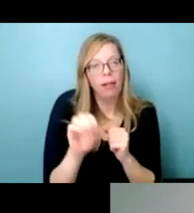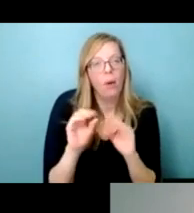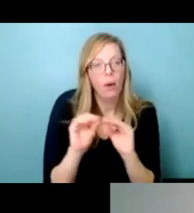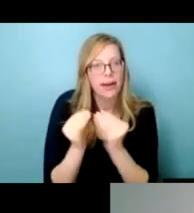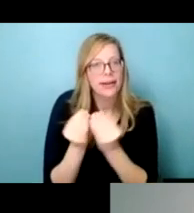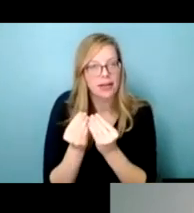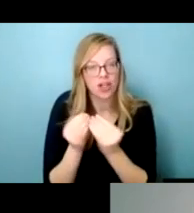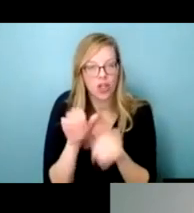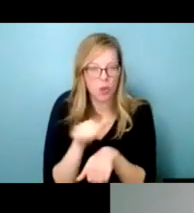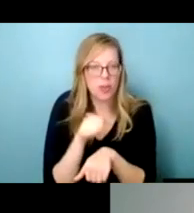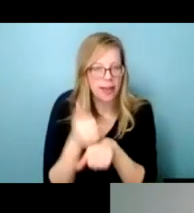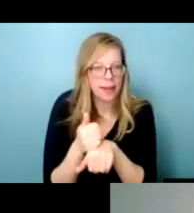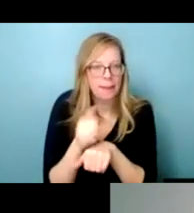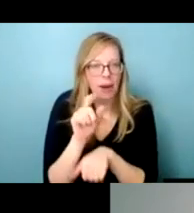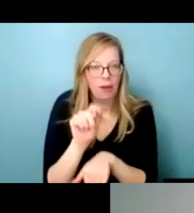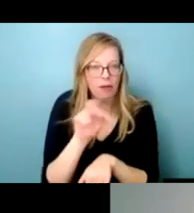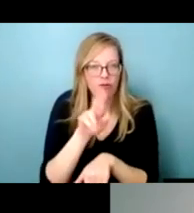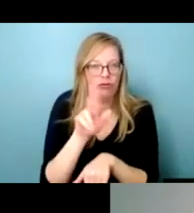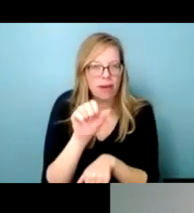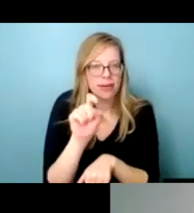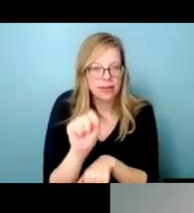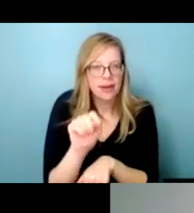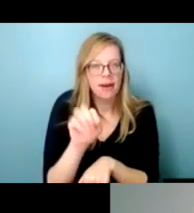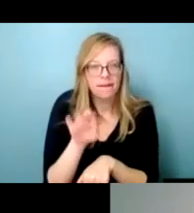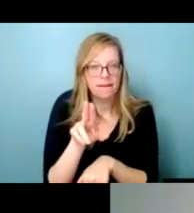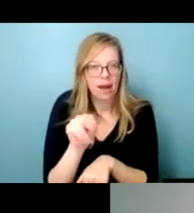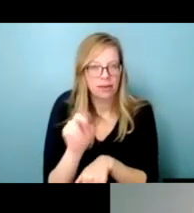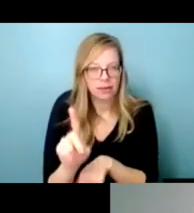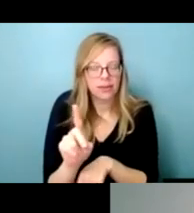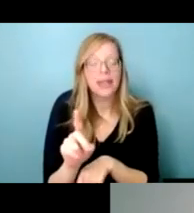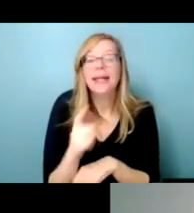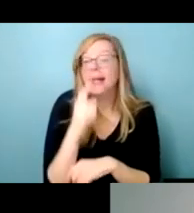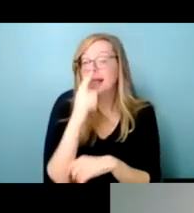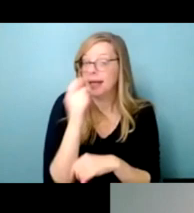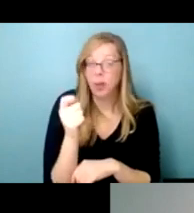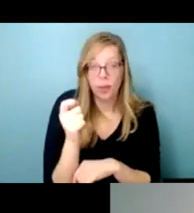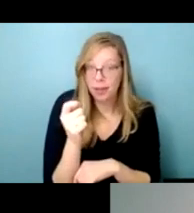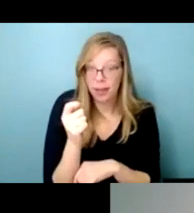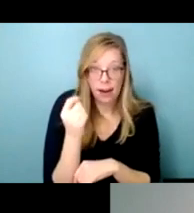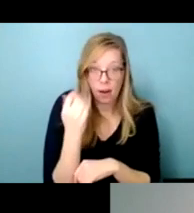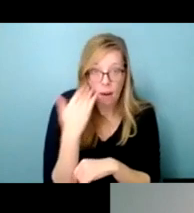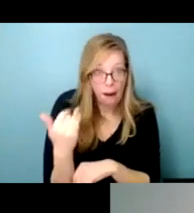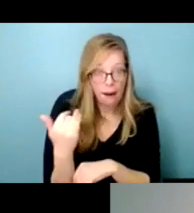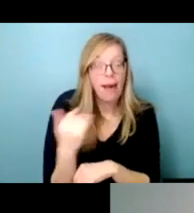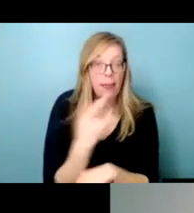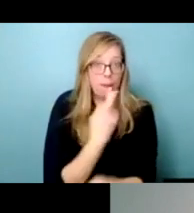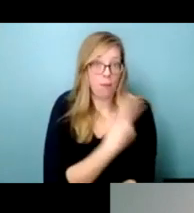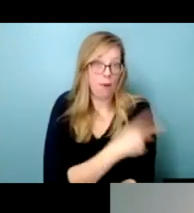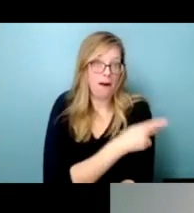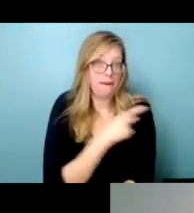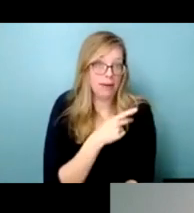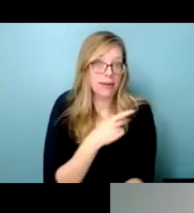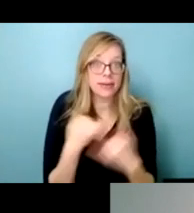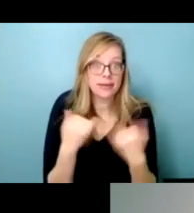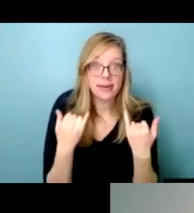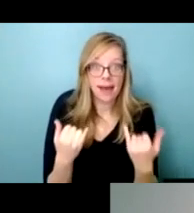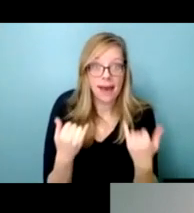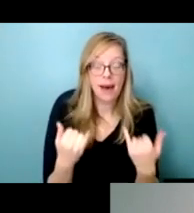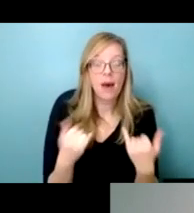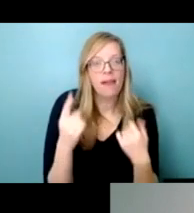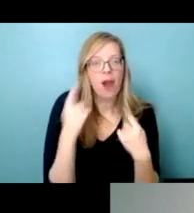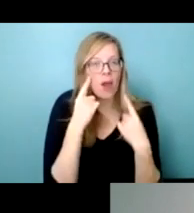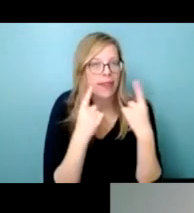funds. The interesting thing is that the province is now looking at trust